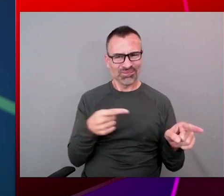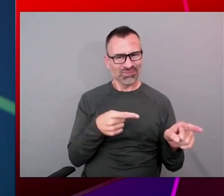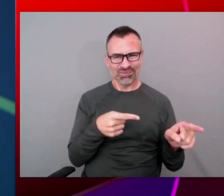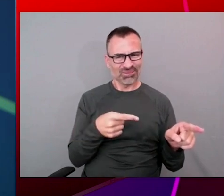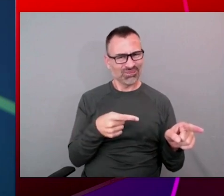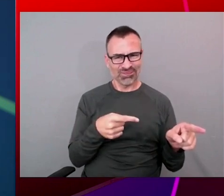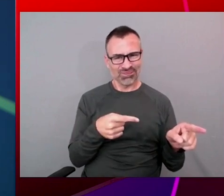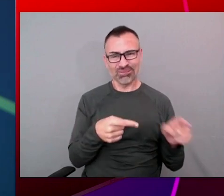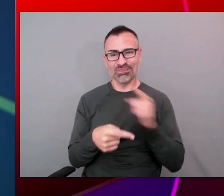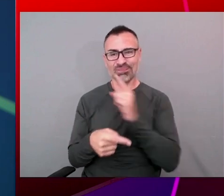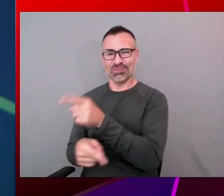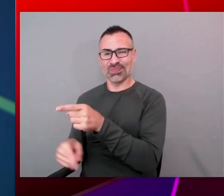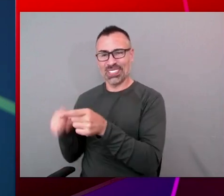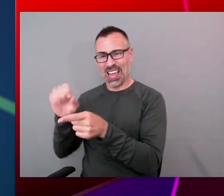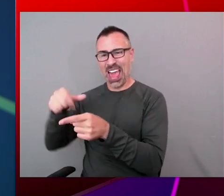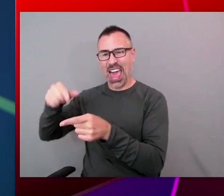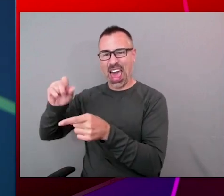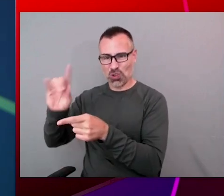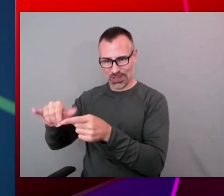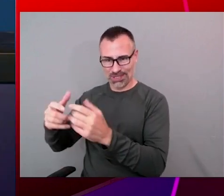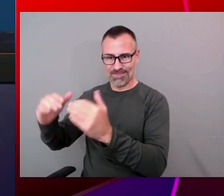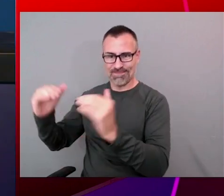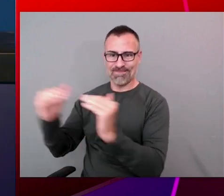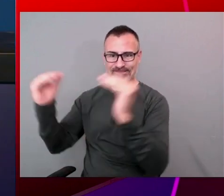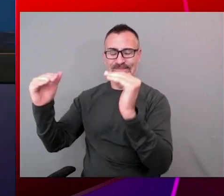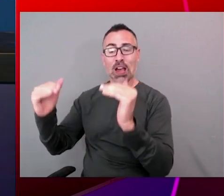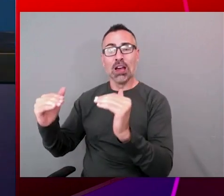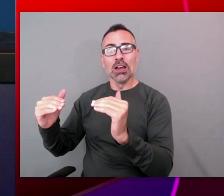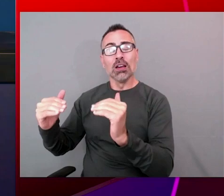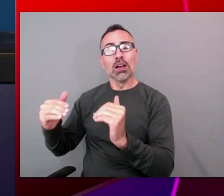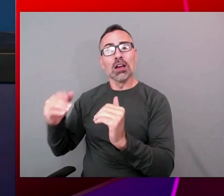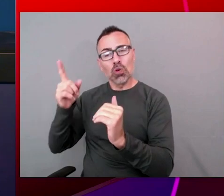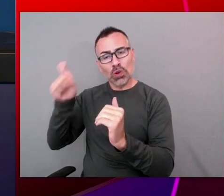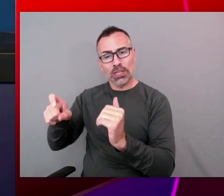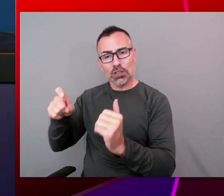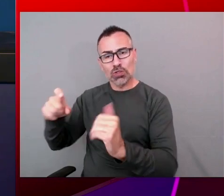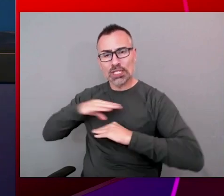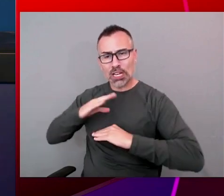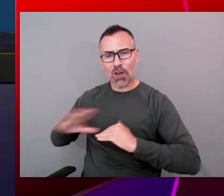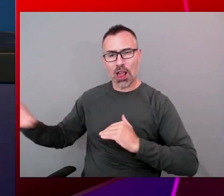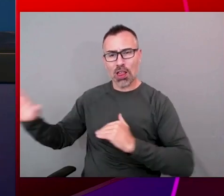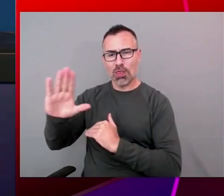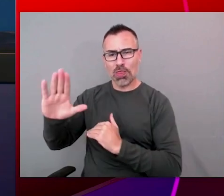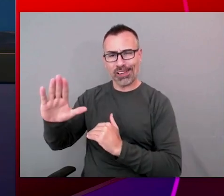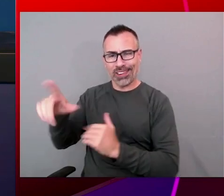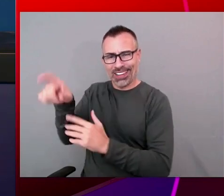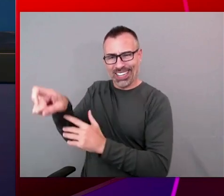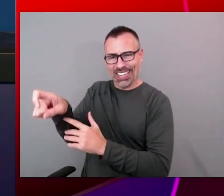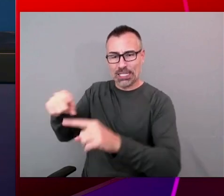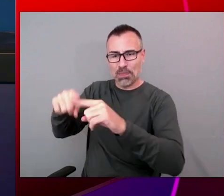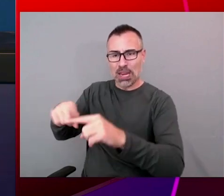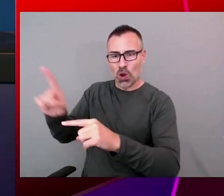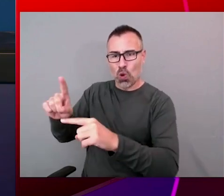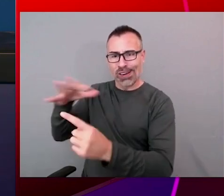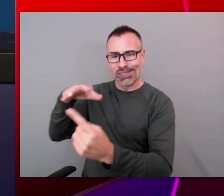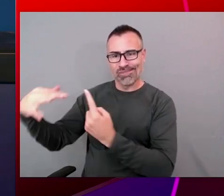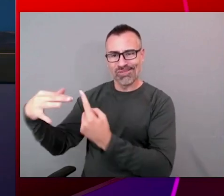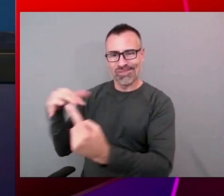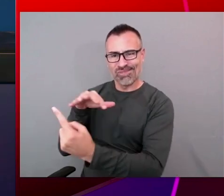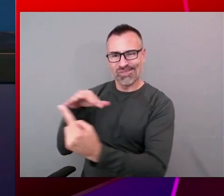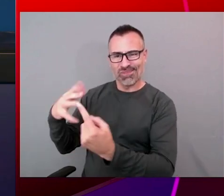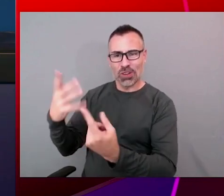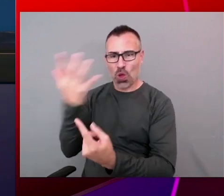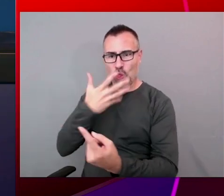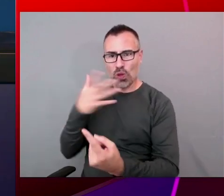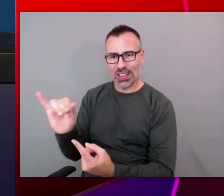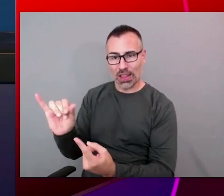sure that we meet them where they are so we can provide that support that they need along the way. So I think that's really important, and that's what we're really focusing